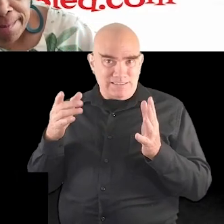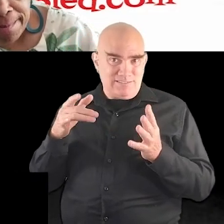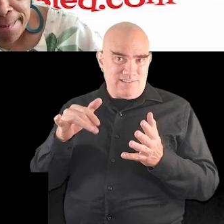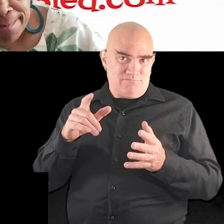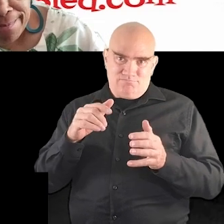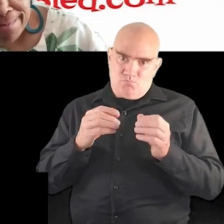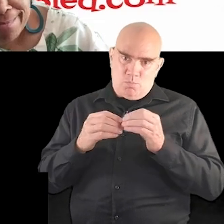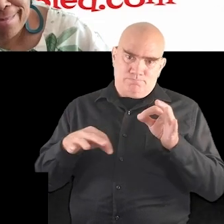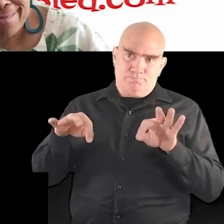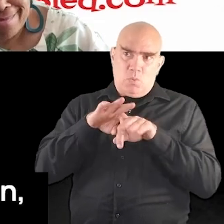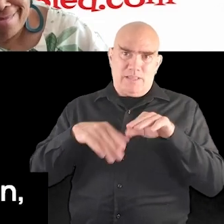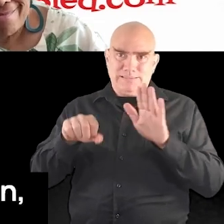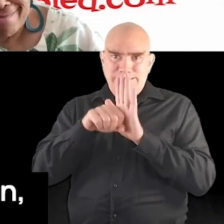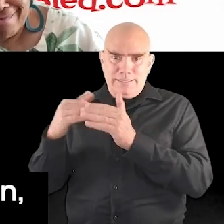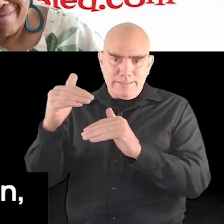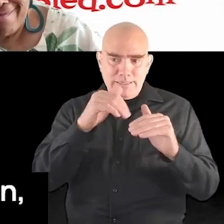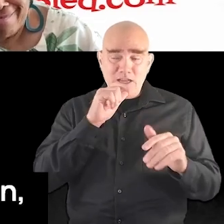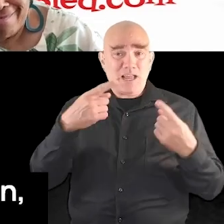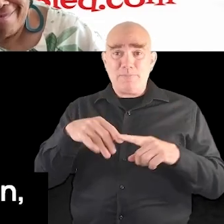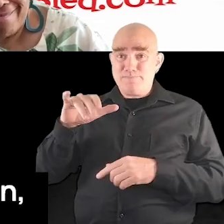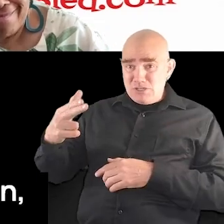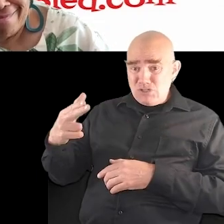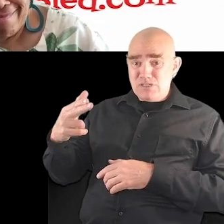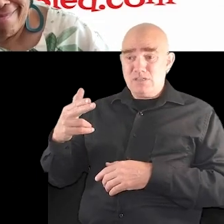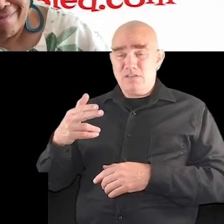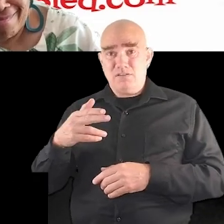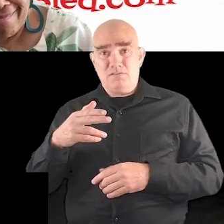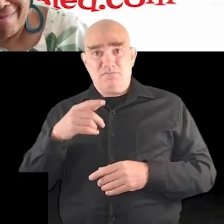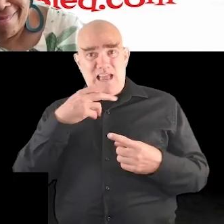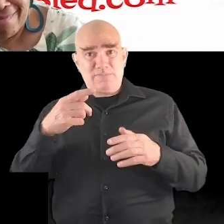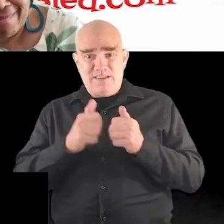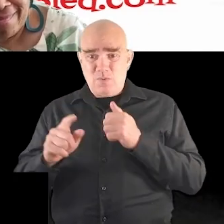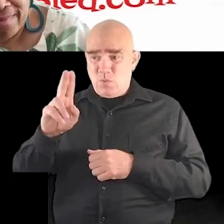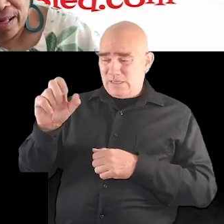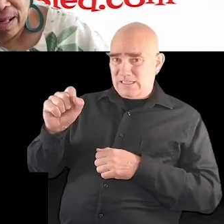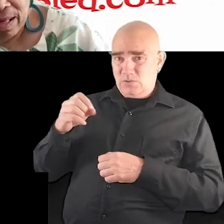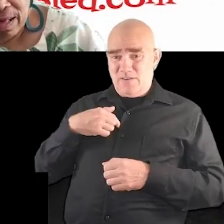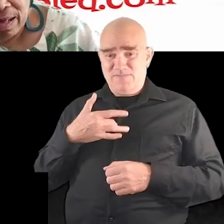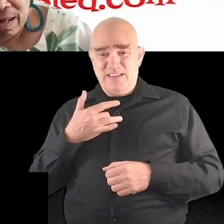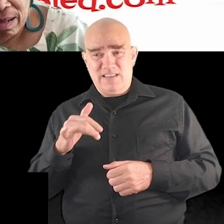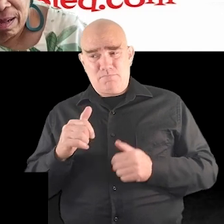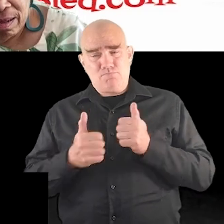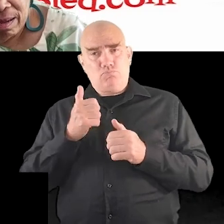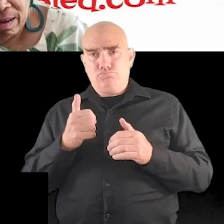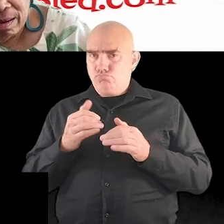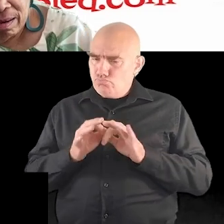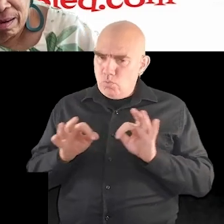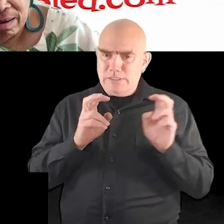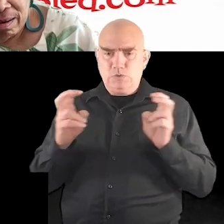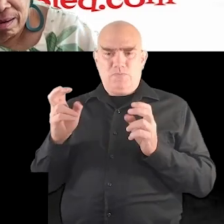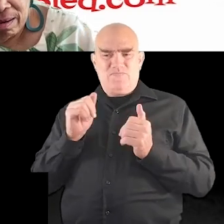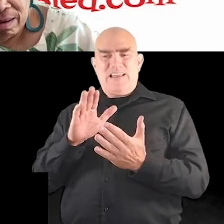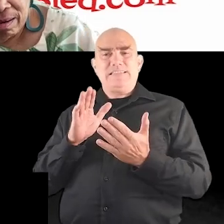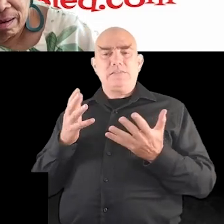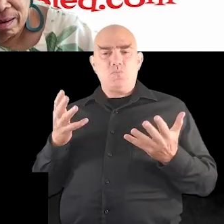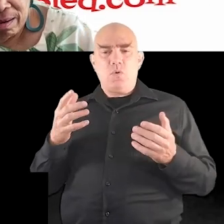definitely transcends state boundaries. It's not just happening in Michigan, but it's happening all over the country, which I feel it is the most